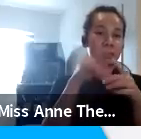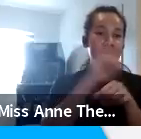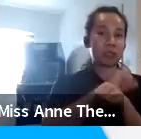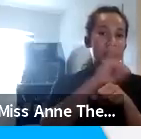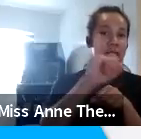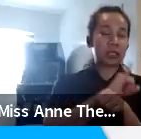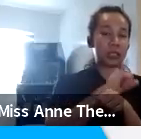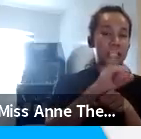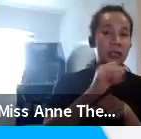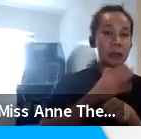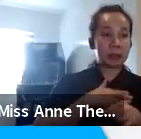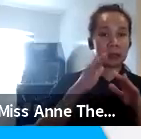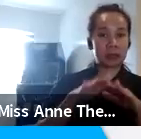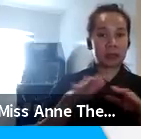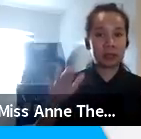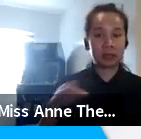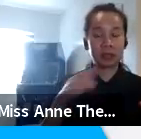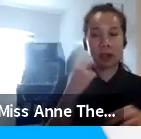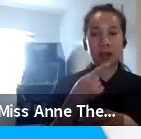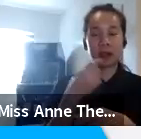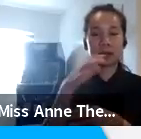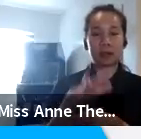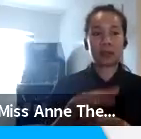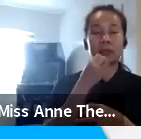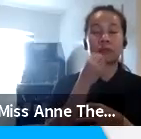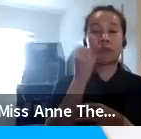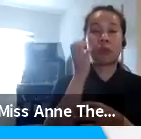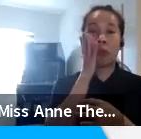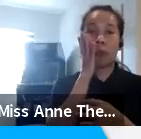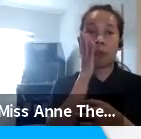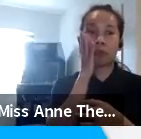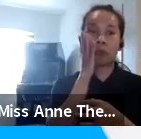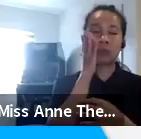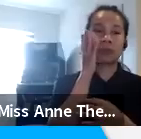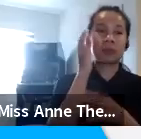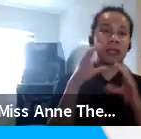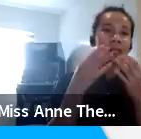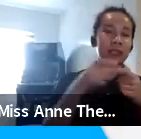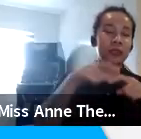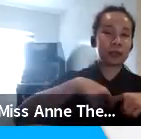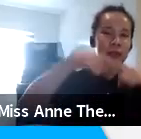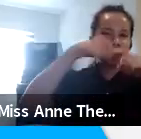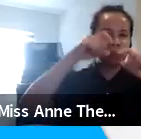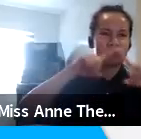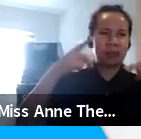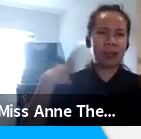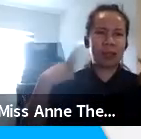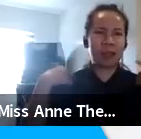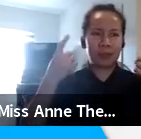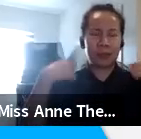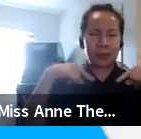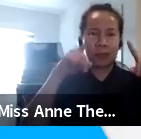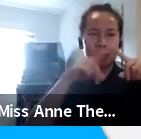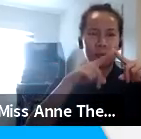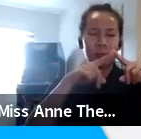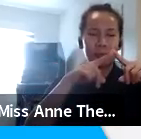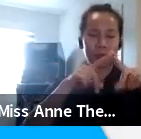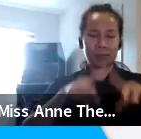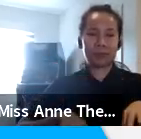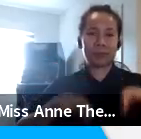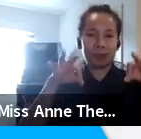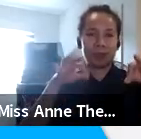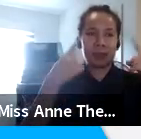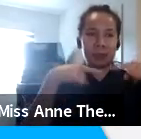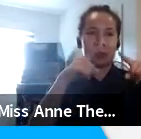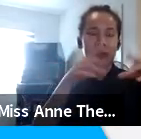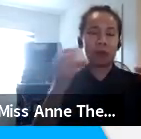my children are already at home, classes are already suspended, but I have to brave the flood and I have to be in the office because